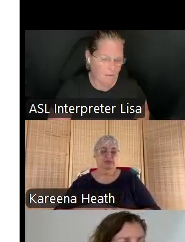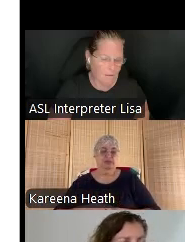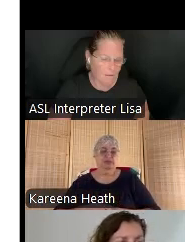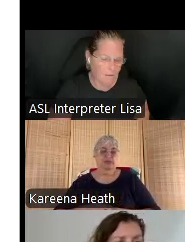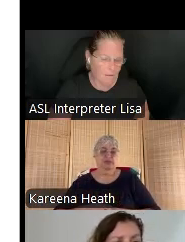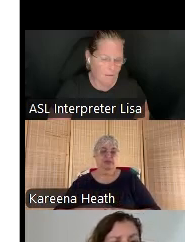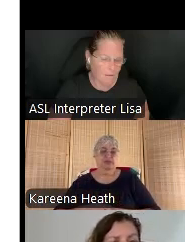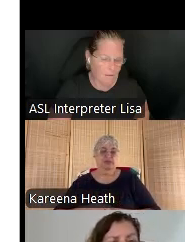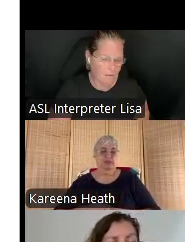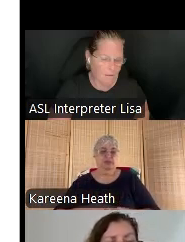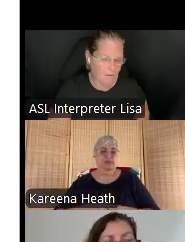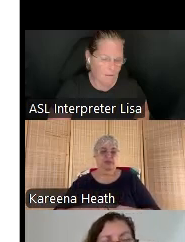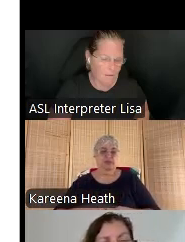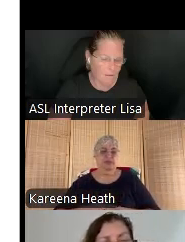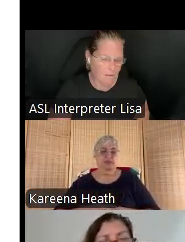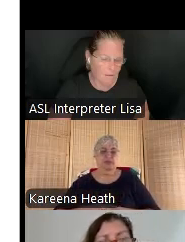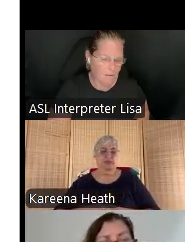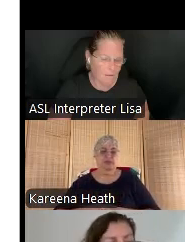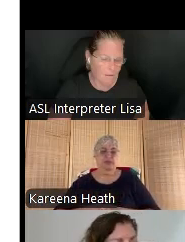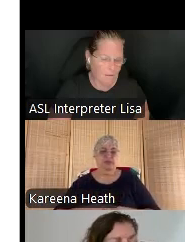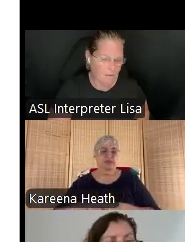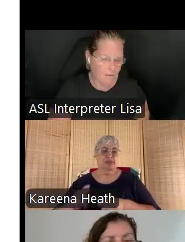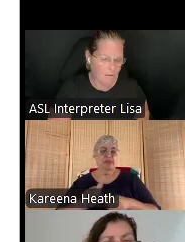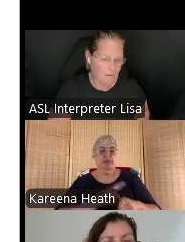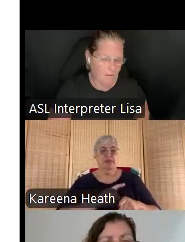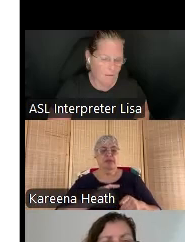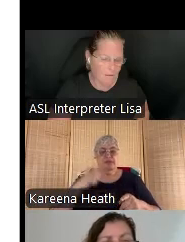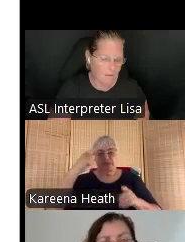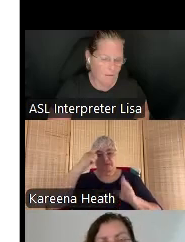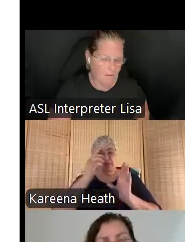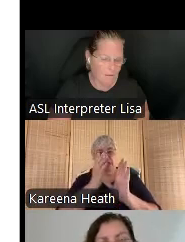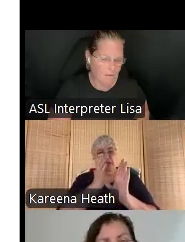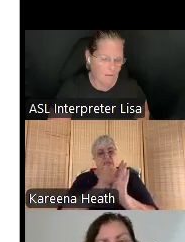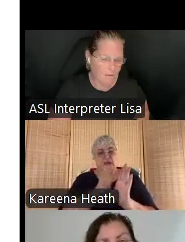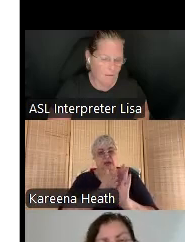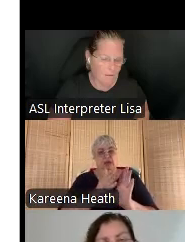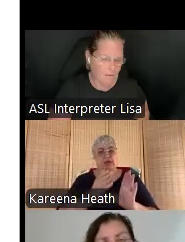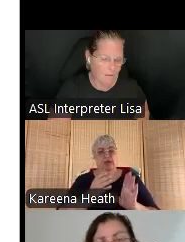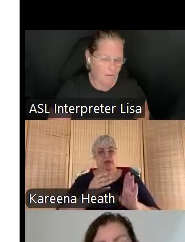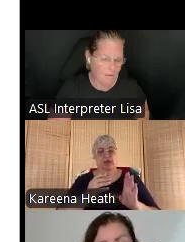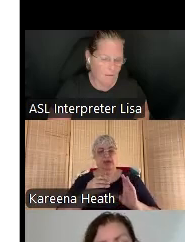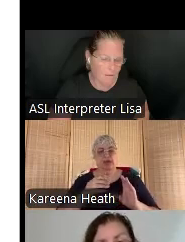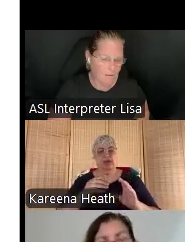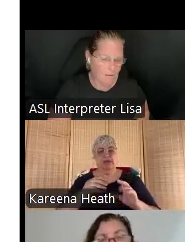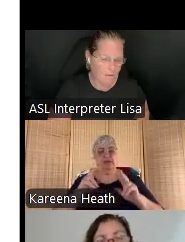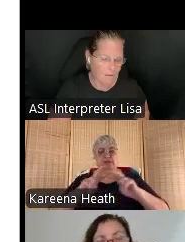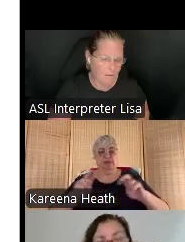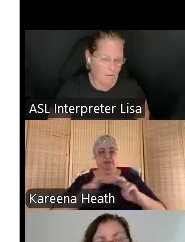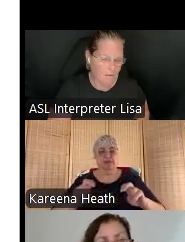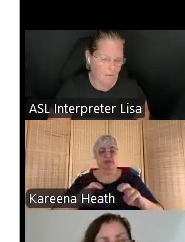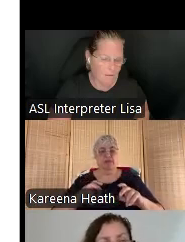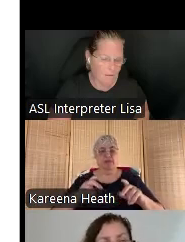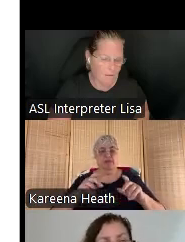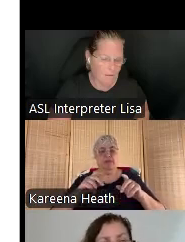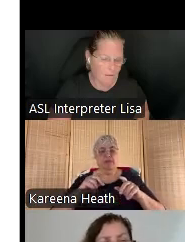You can go on to the next slide. Also, the neurological assessments test a wide range of